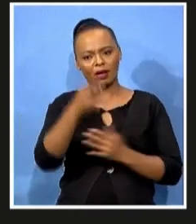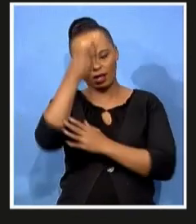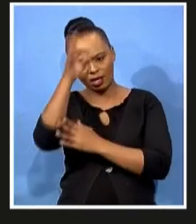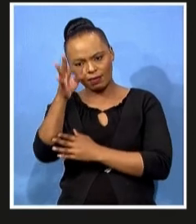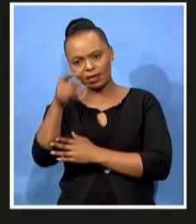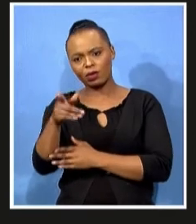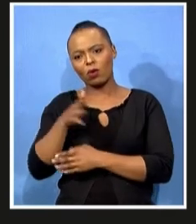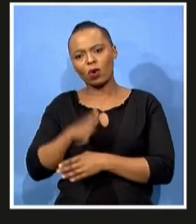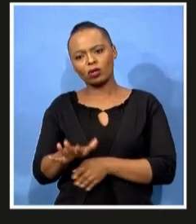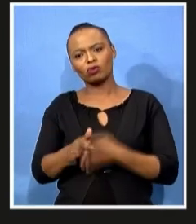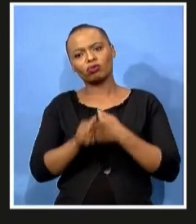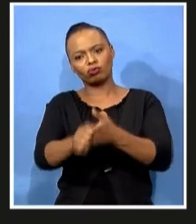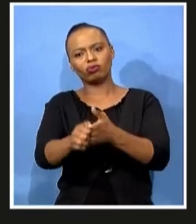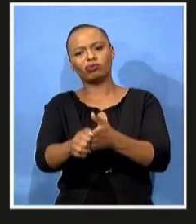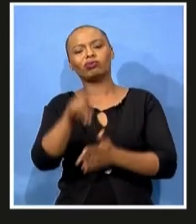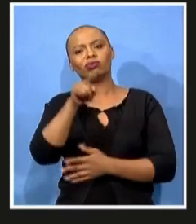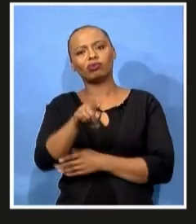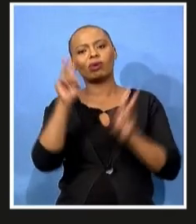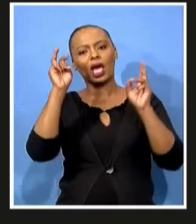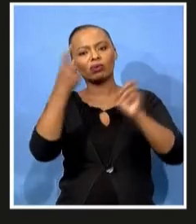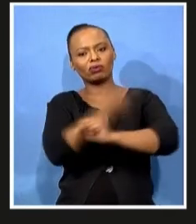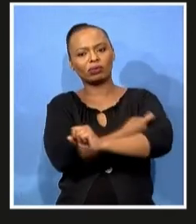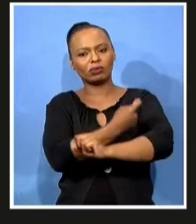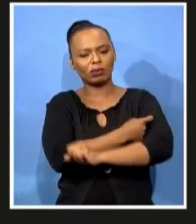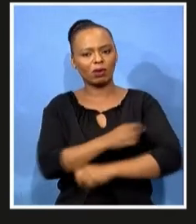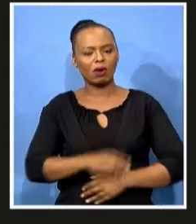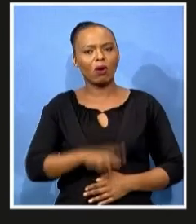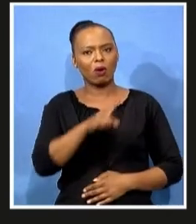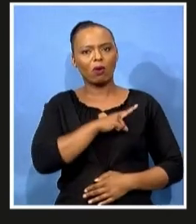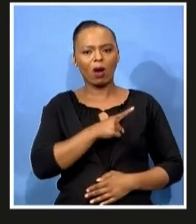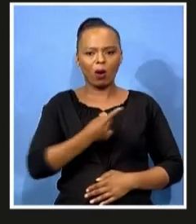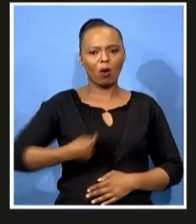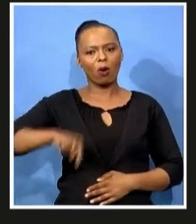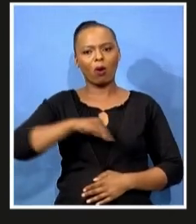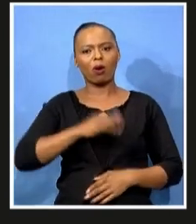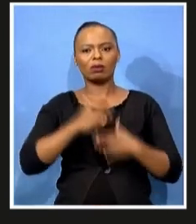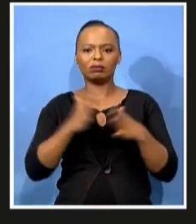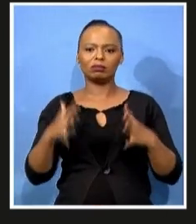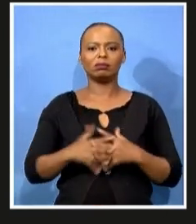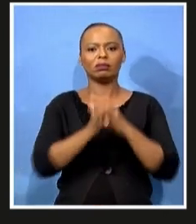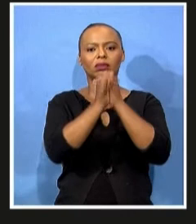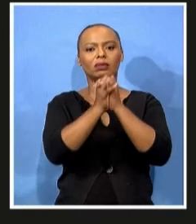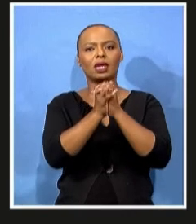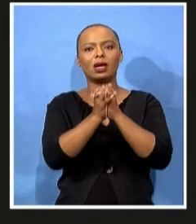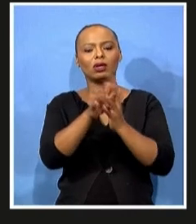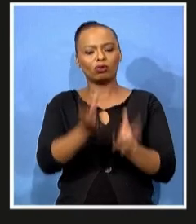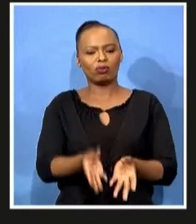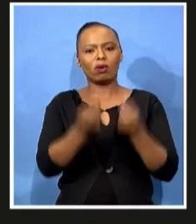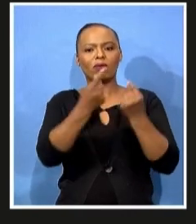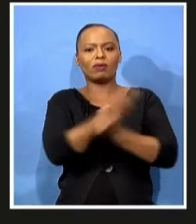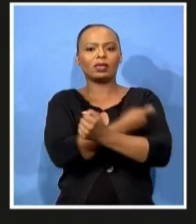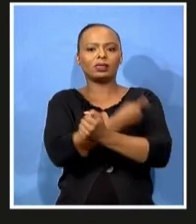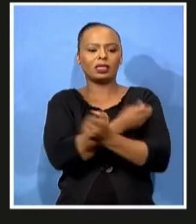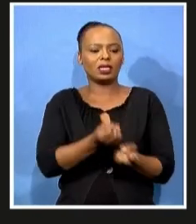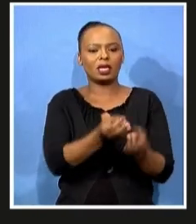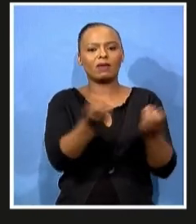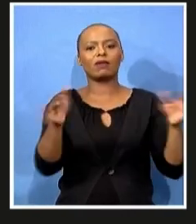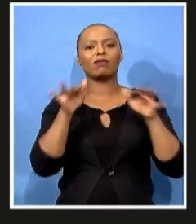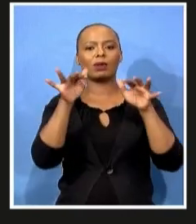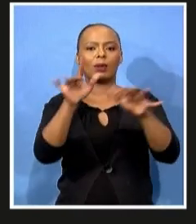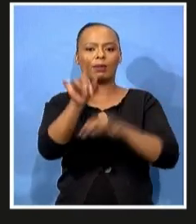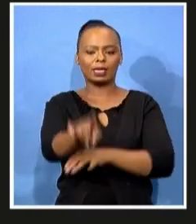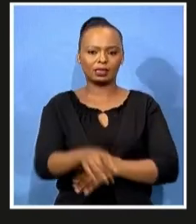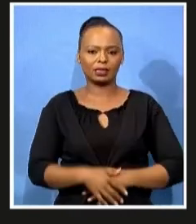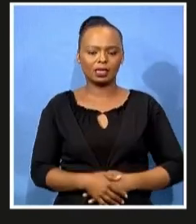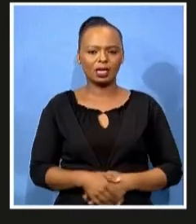we need to have all hands on deck in assisting in getting this vaccine out to the people? And why don't we use these schemes, these medical